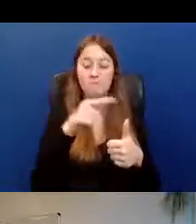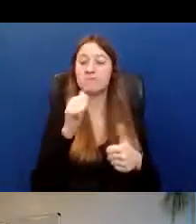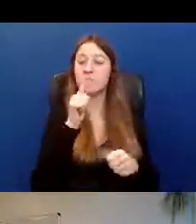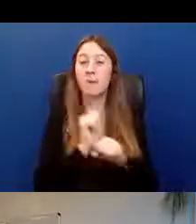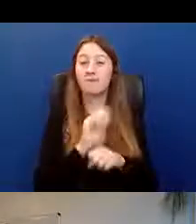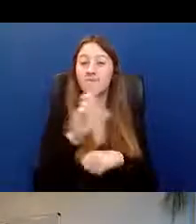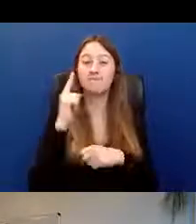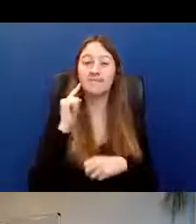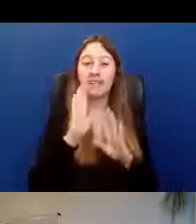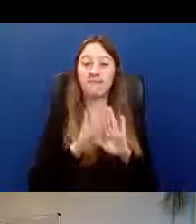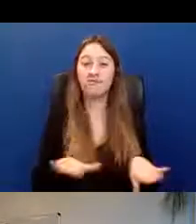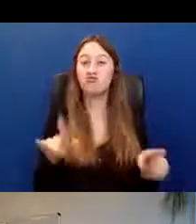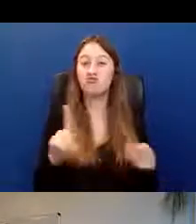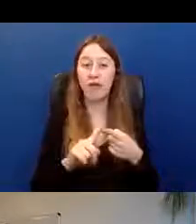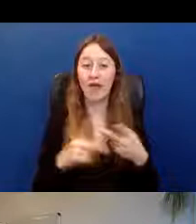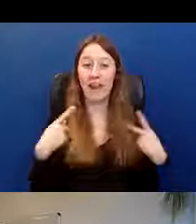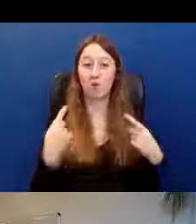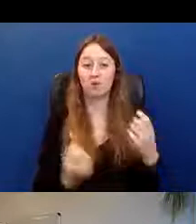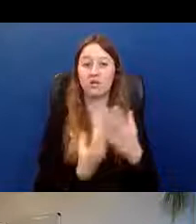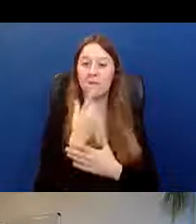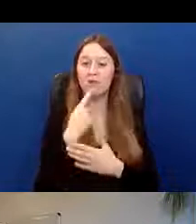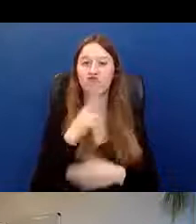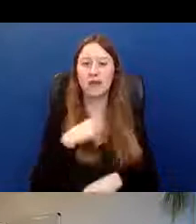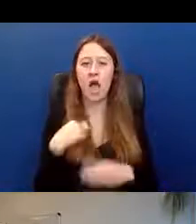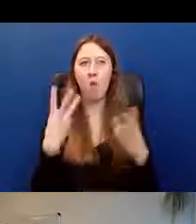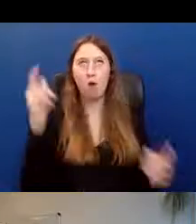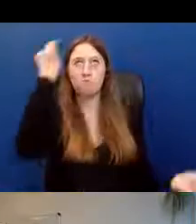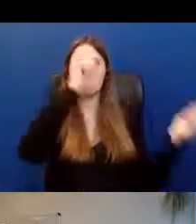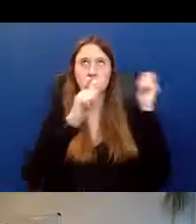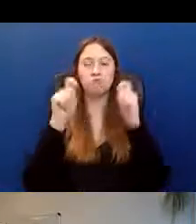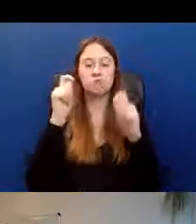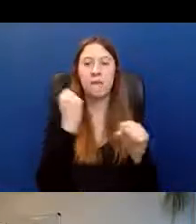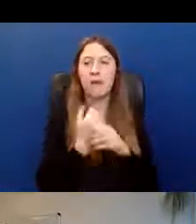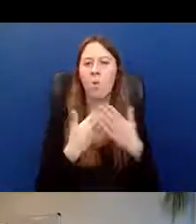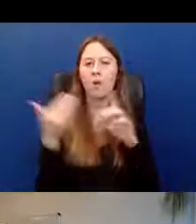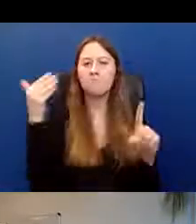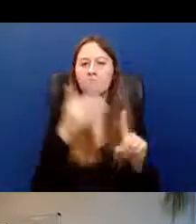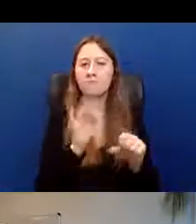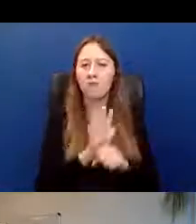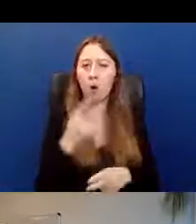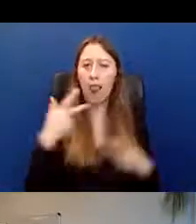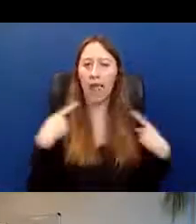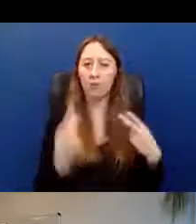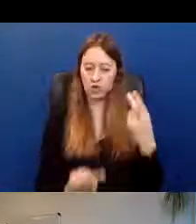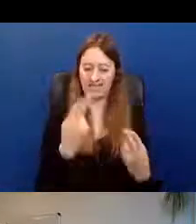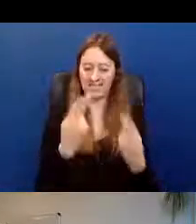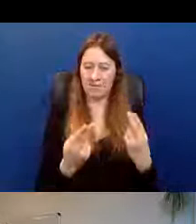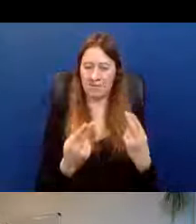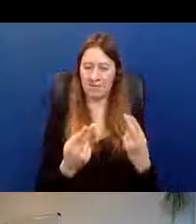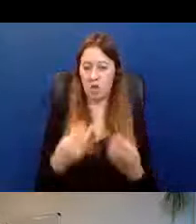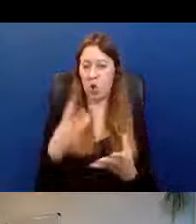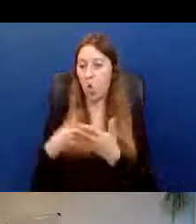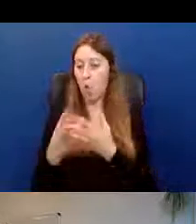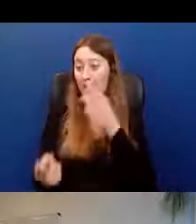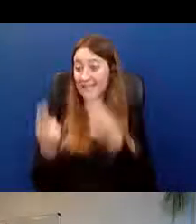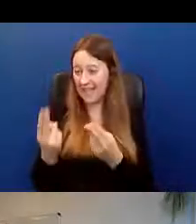development, but primarily because I want to think about what the aims of language assessment need to be. I'm going to talk about